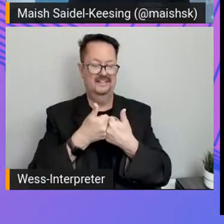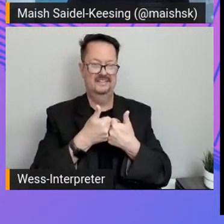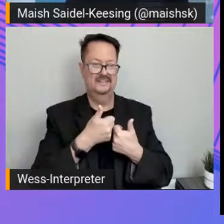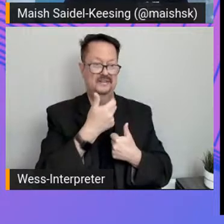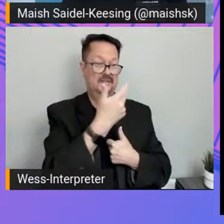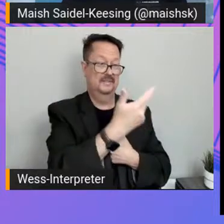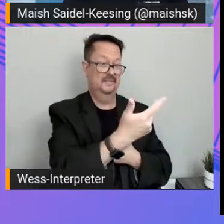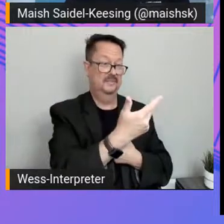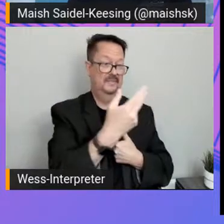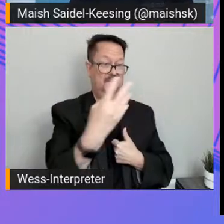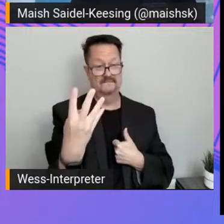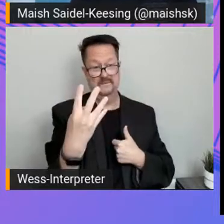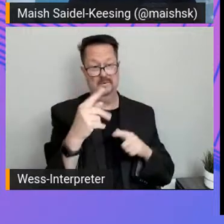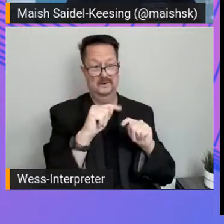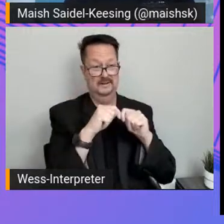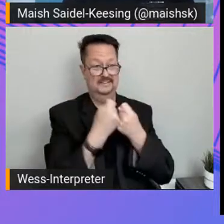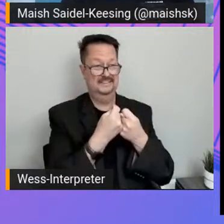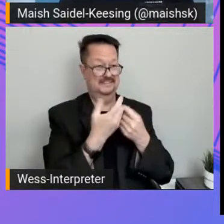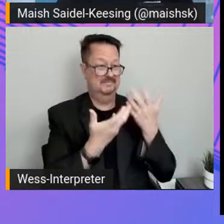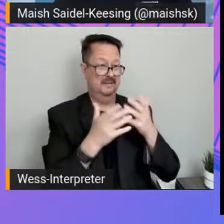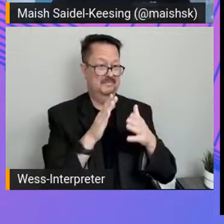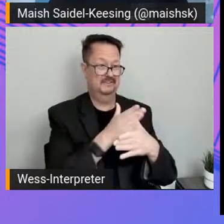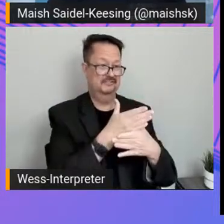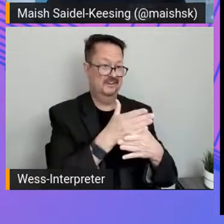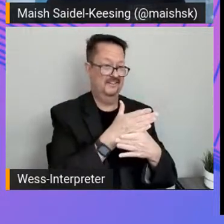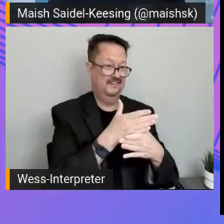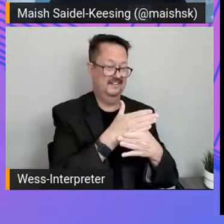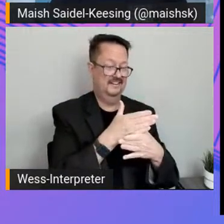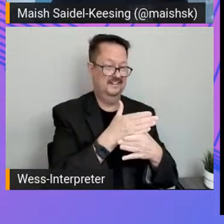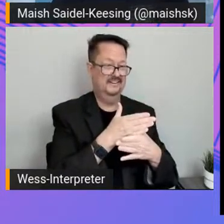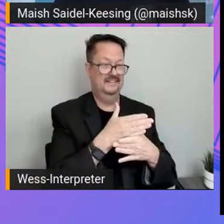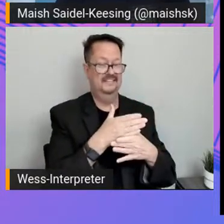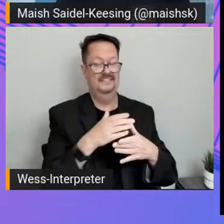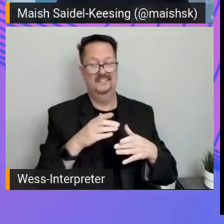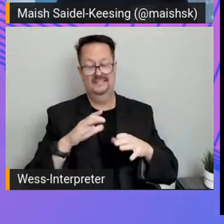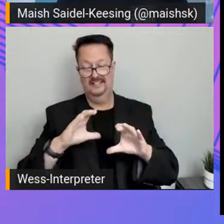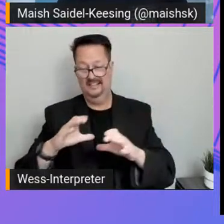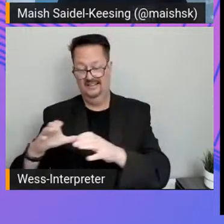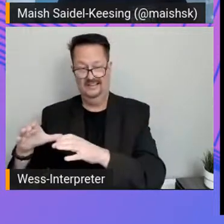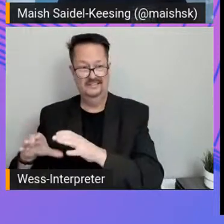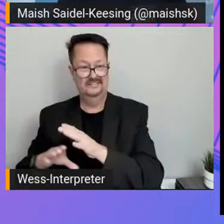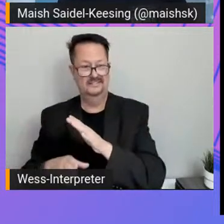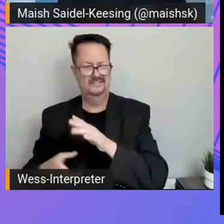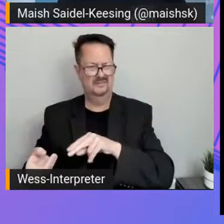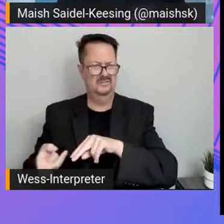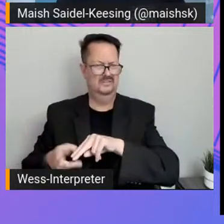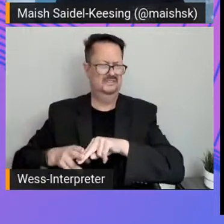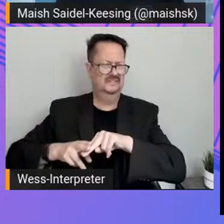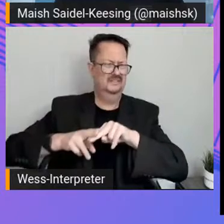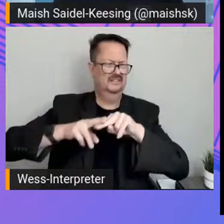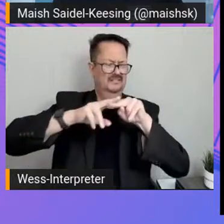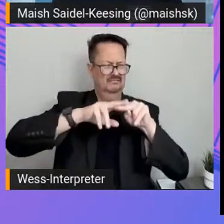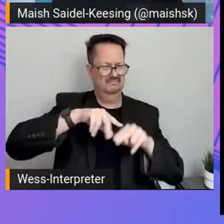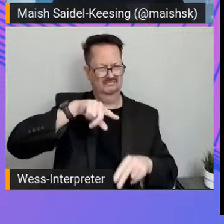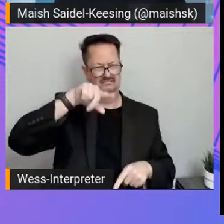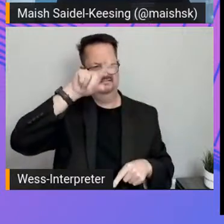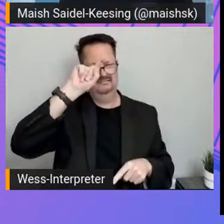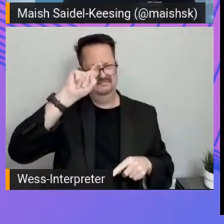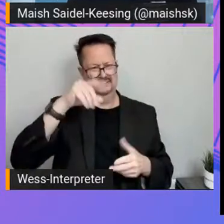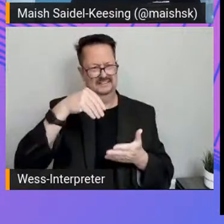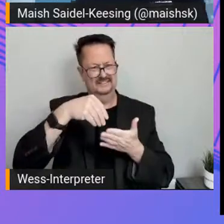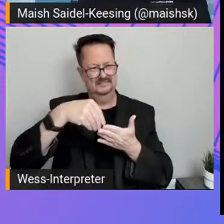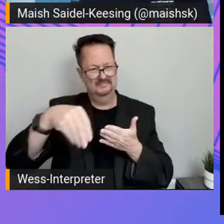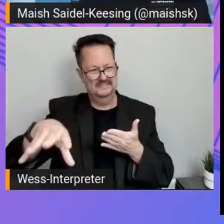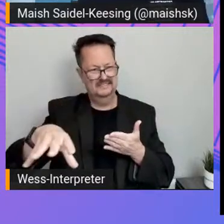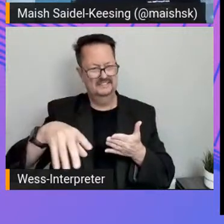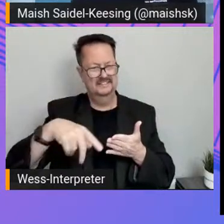might be sharing the cluster, and all of a sudden, cluster usage goes up, and we're trying to figure out why is this cluster so expensive? Where did the